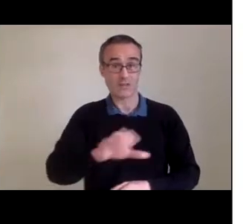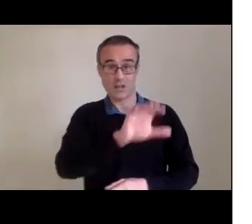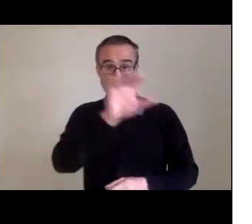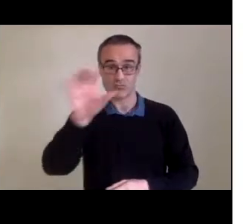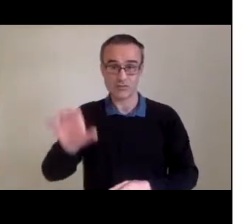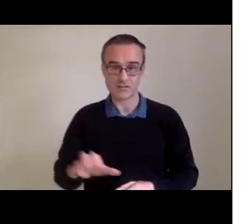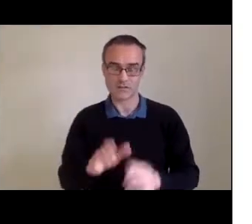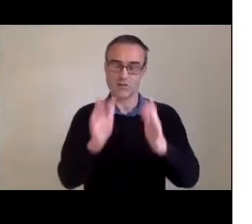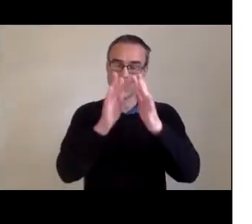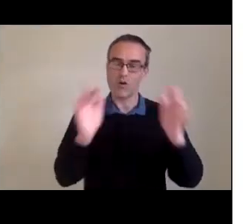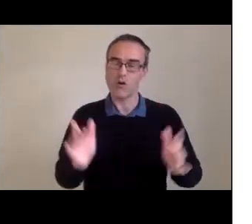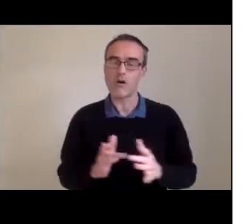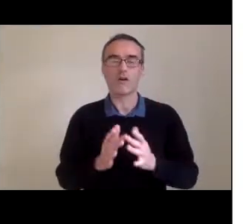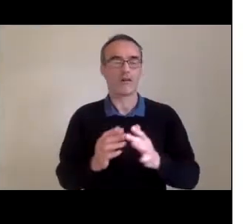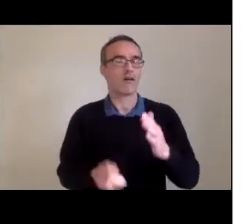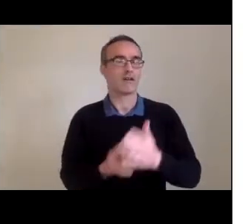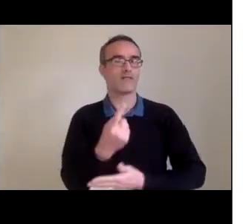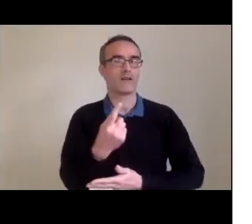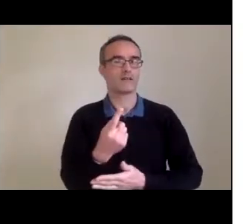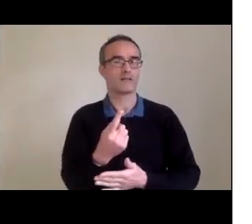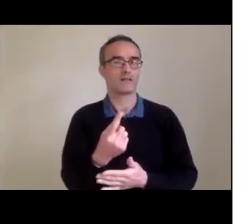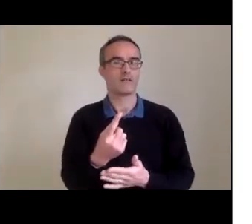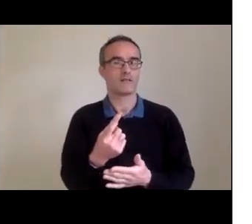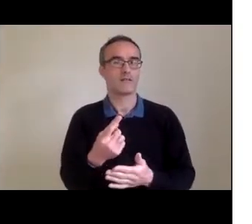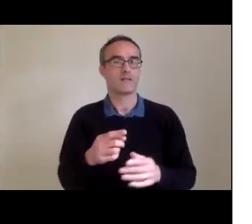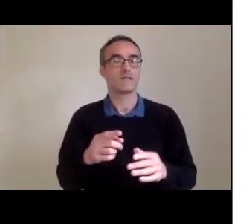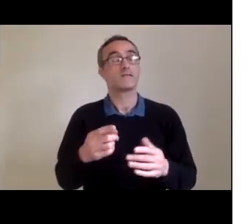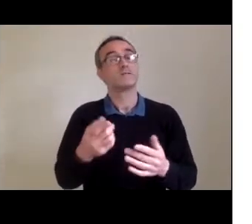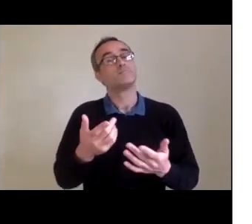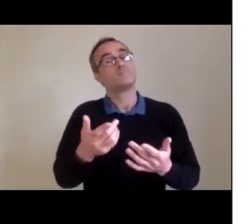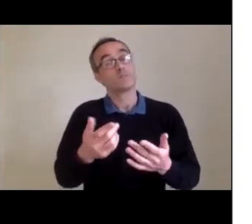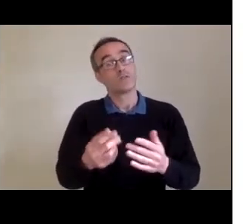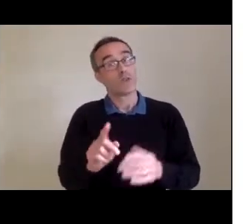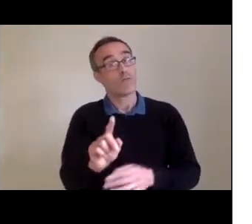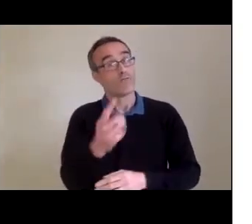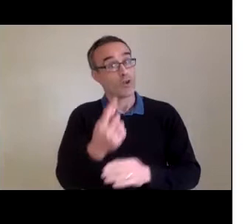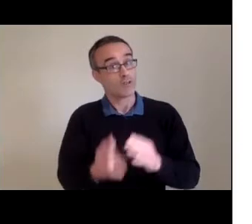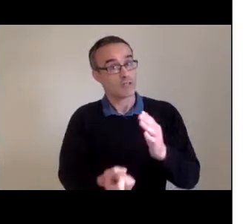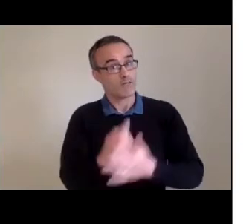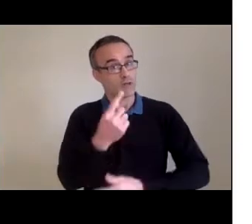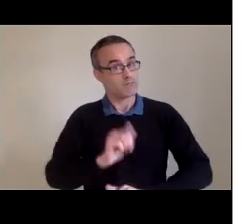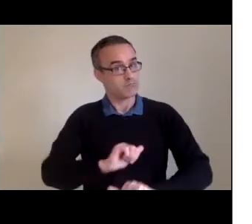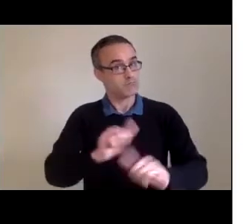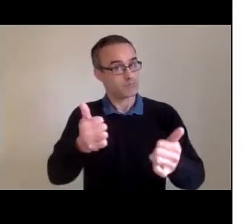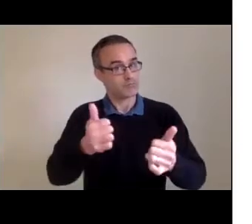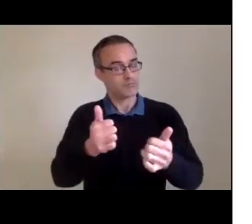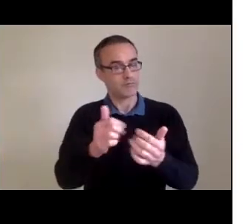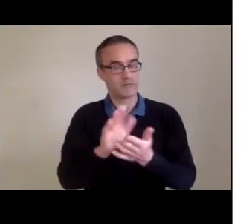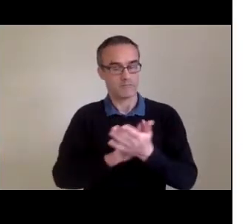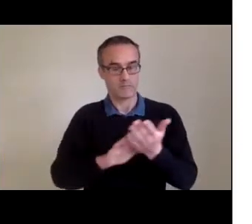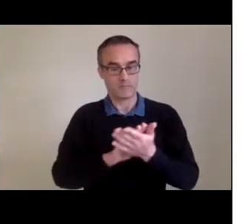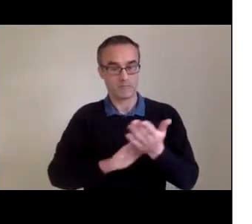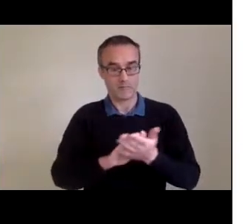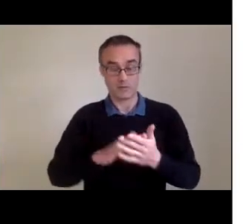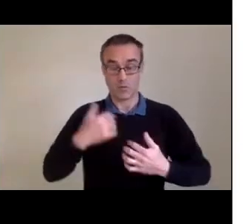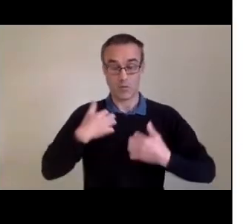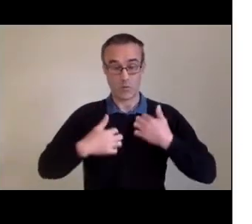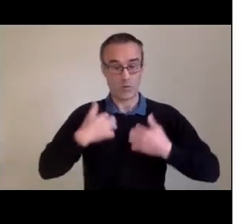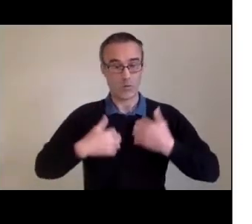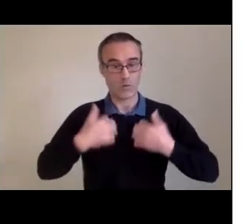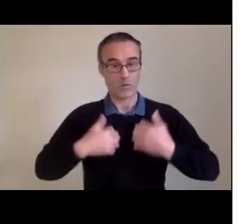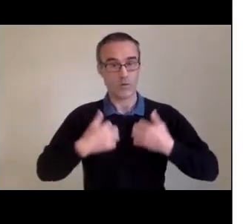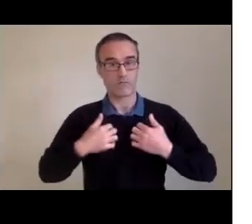online poster event. And buoyed by the success of that virtual event, we're all looking very much forward to the